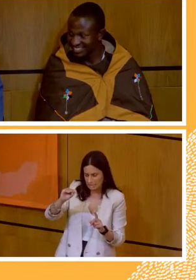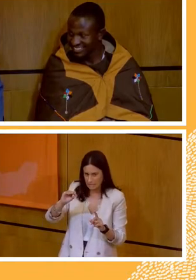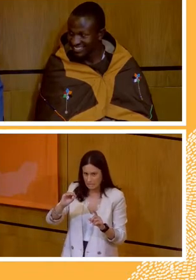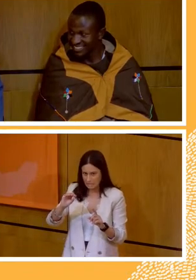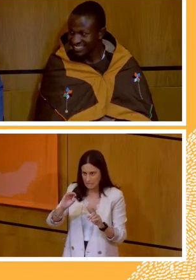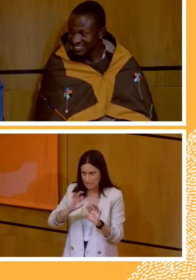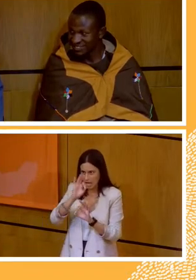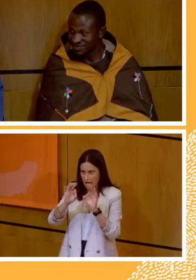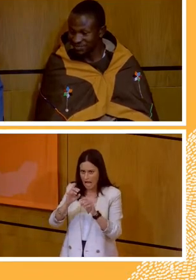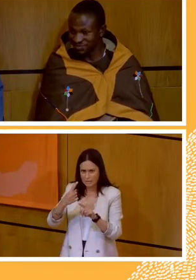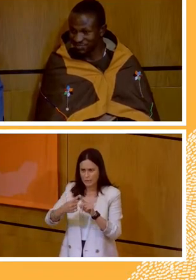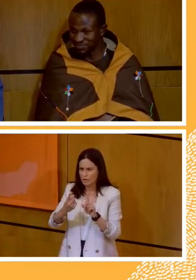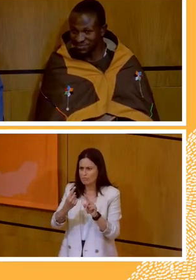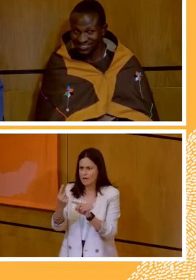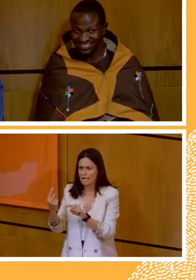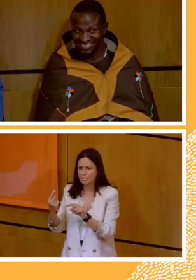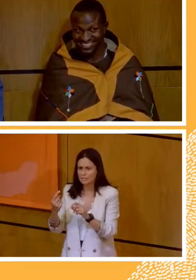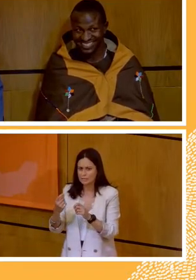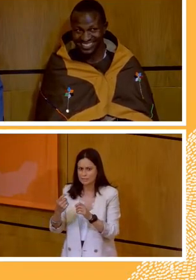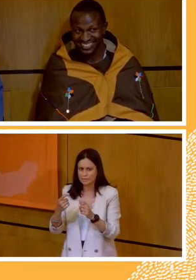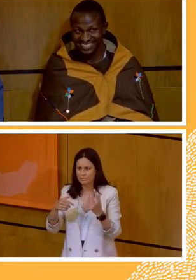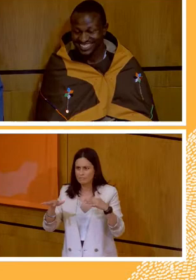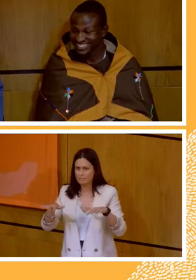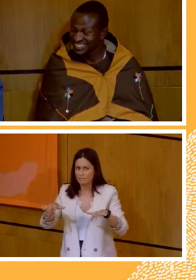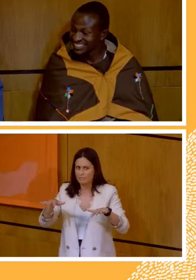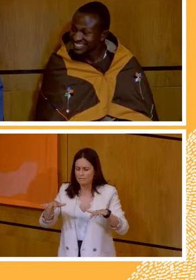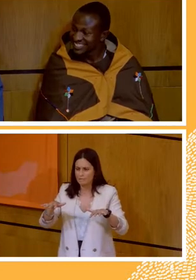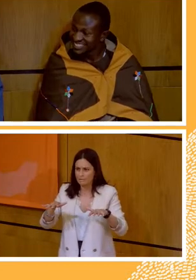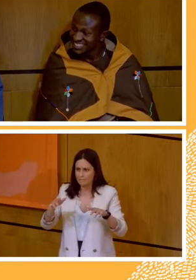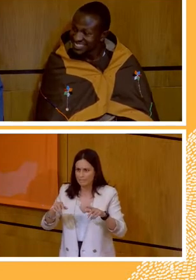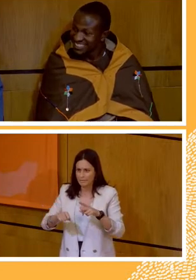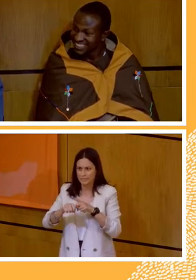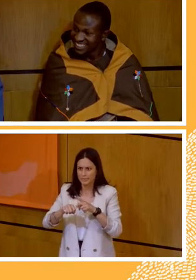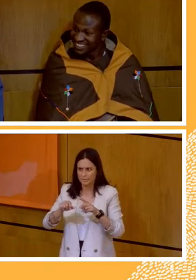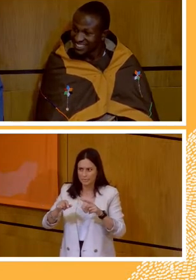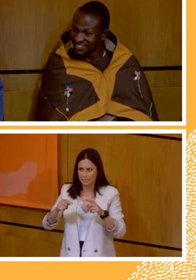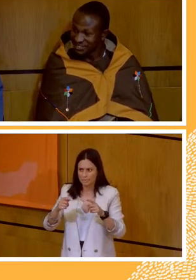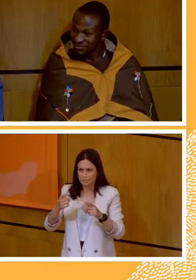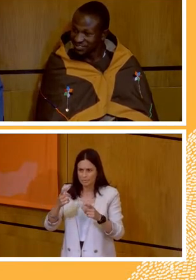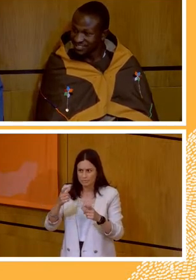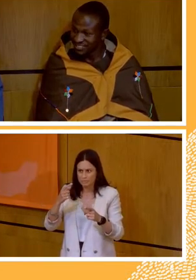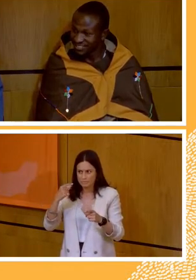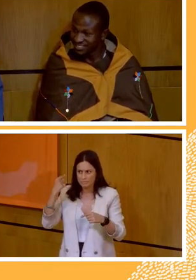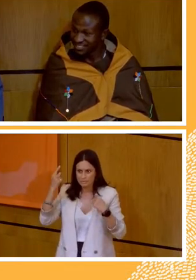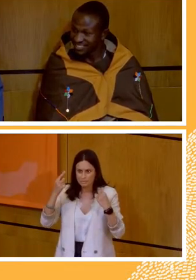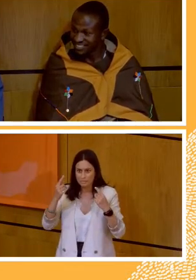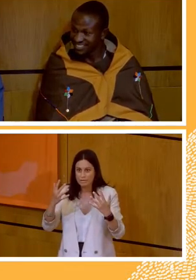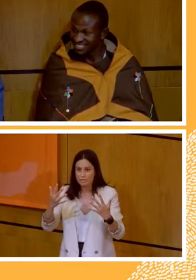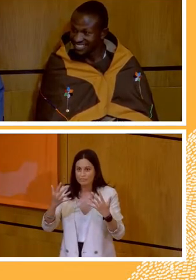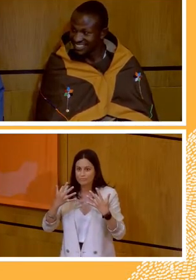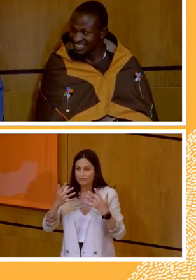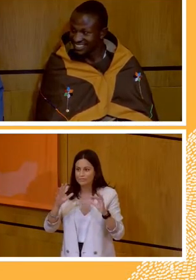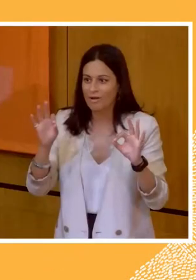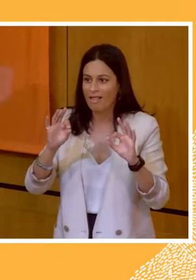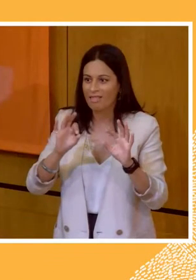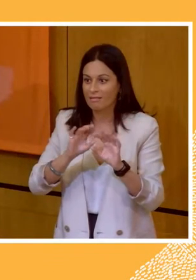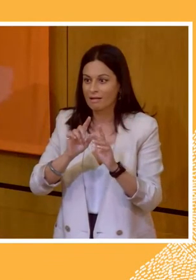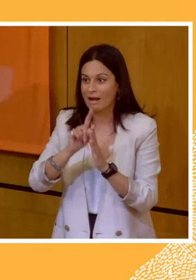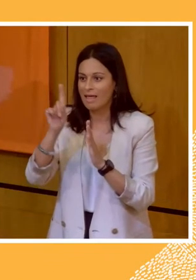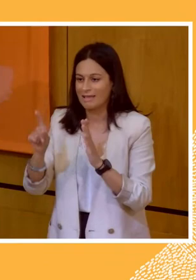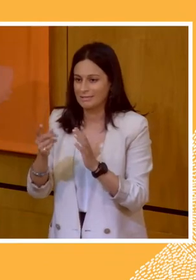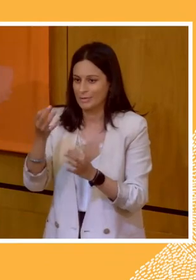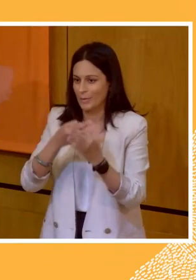ask for a quick reaction about anything that may have stood out in that recording from the audience. No pressure. We will have Q&A afterwards.